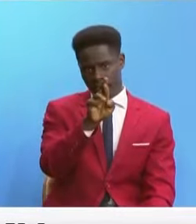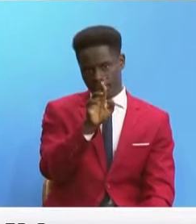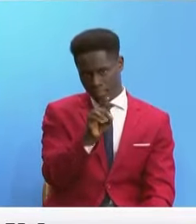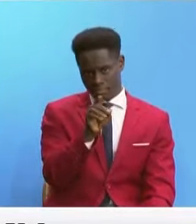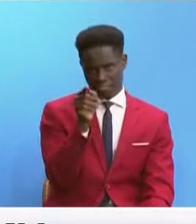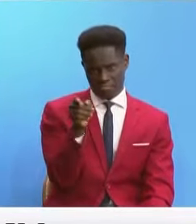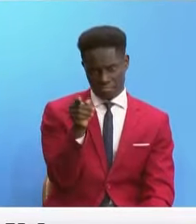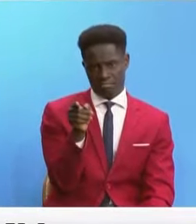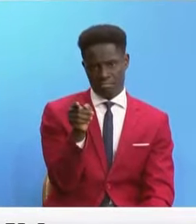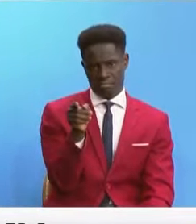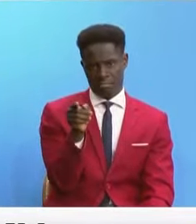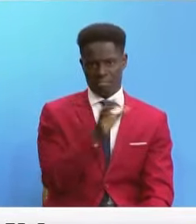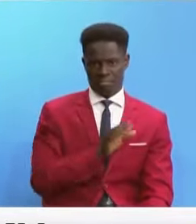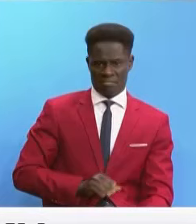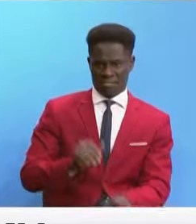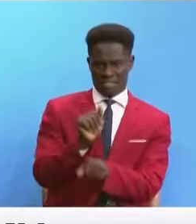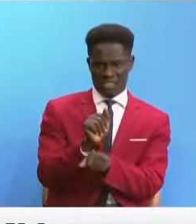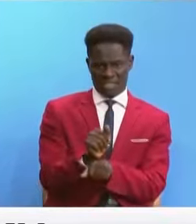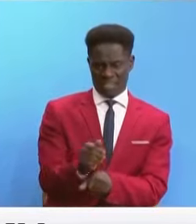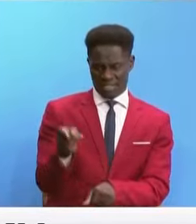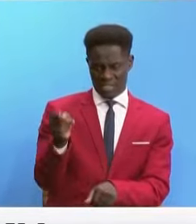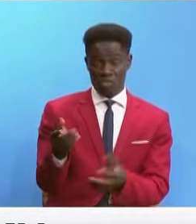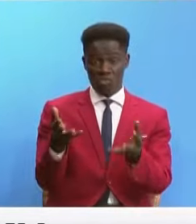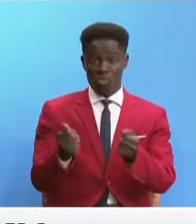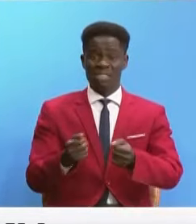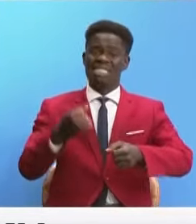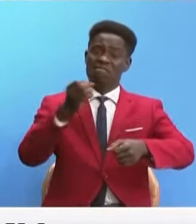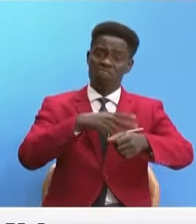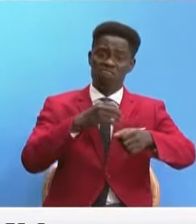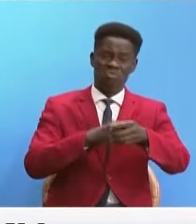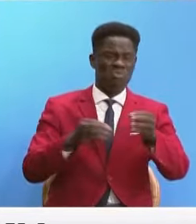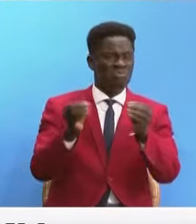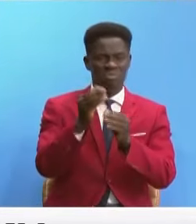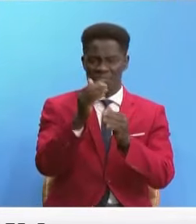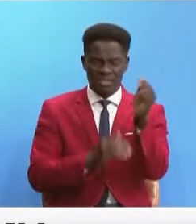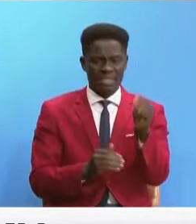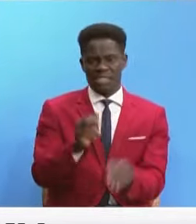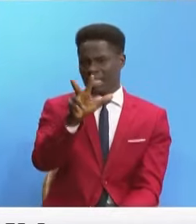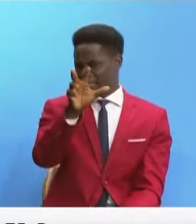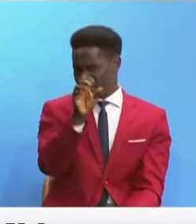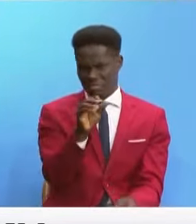will inject more than $30 million in the next